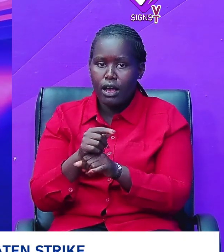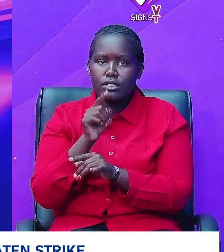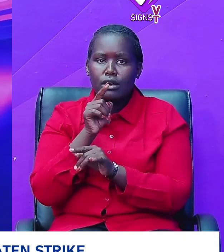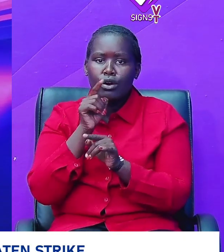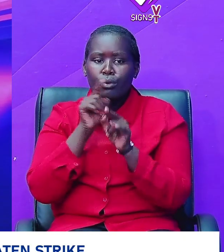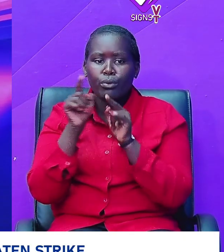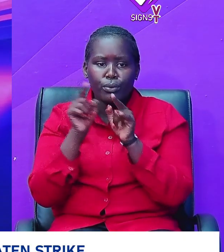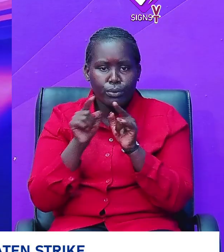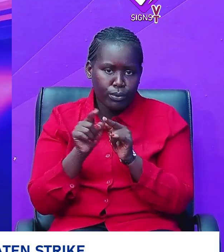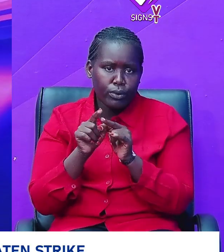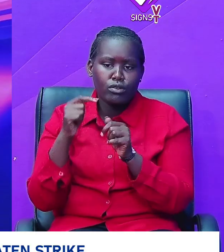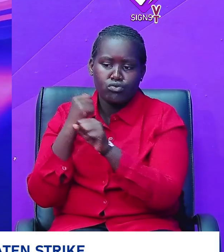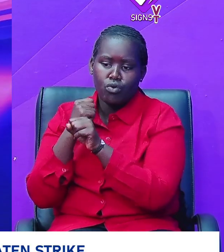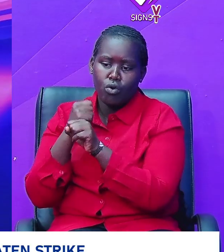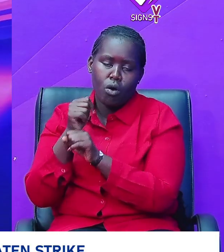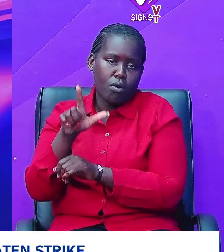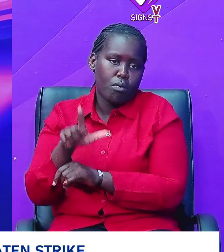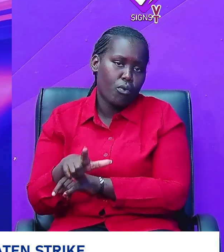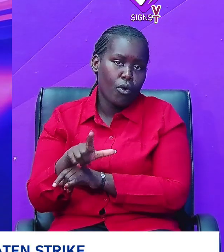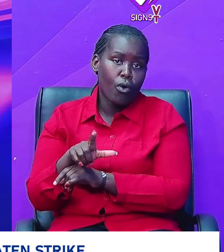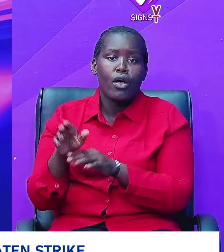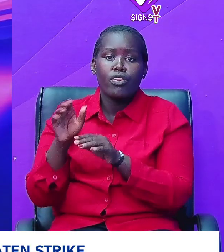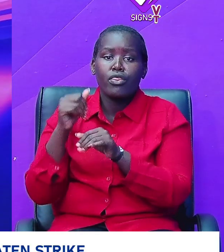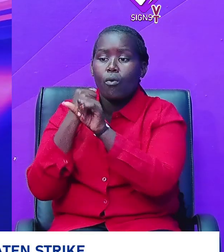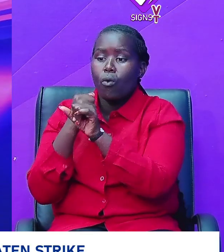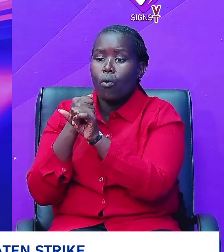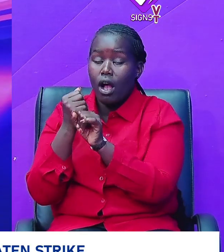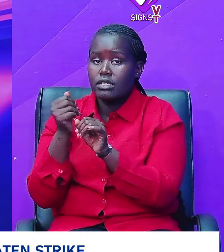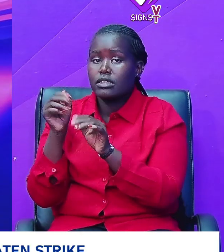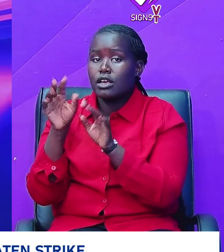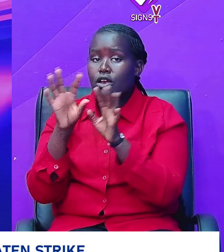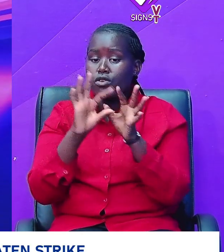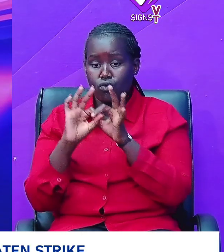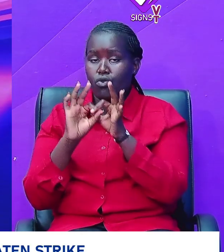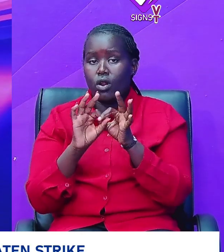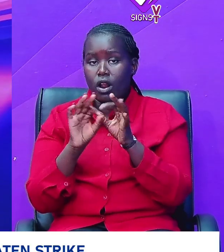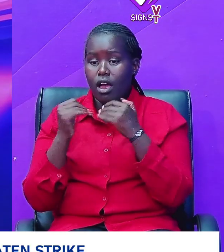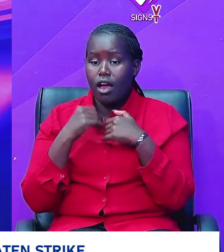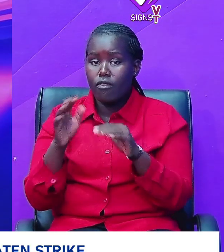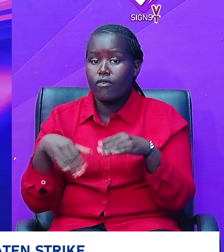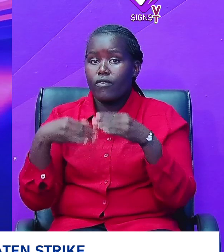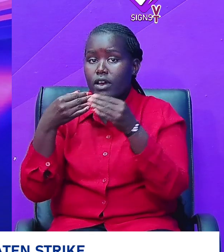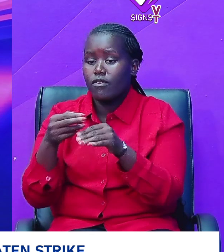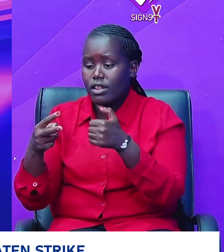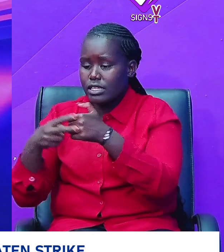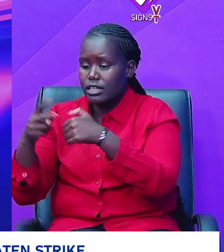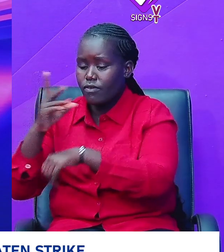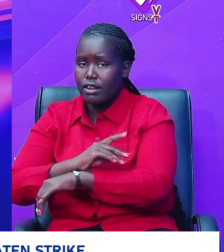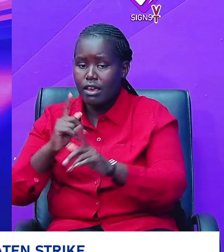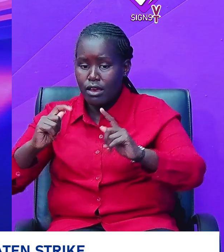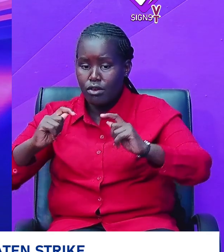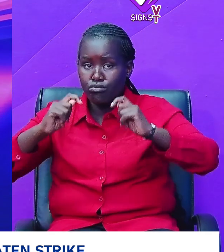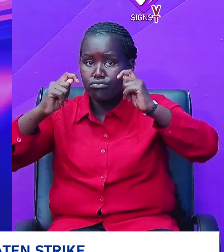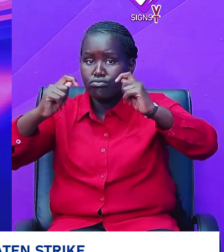tools. The Kenya Aviation Workers Union, KAWU, has issued a 7-day strike notice